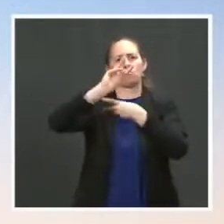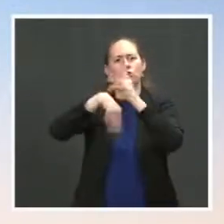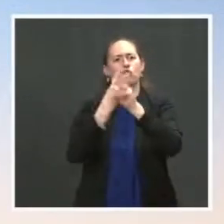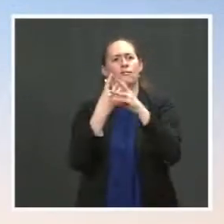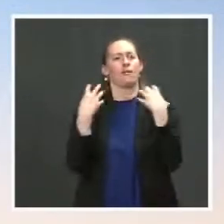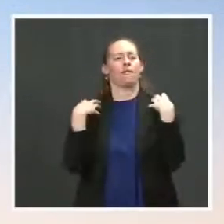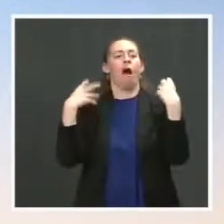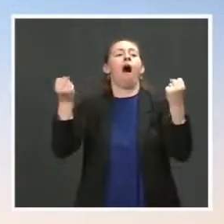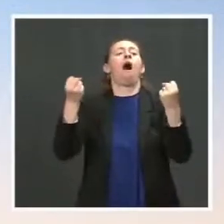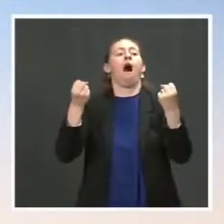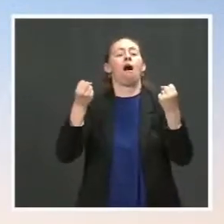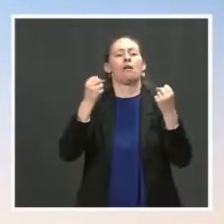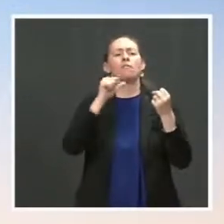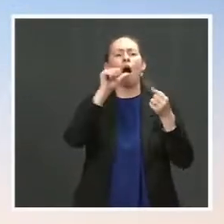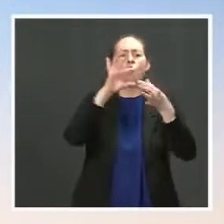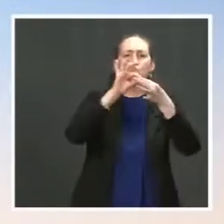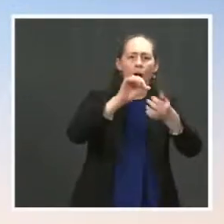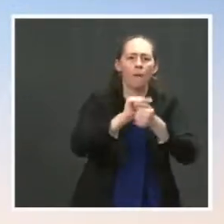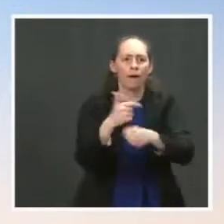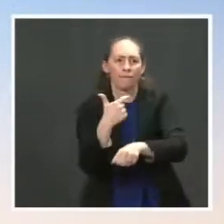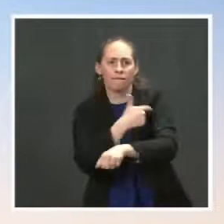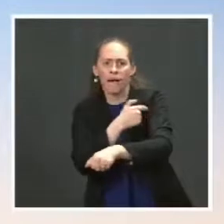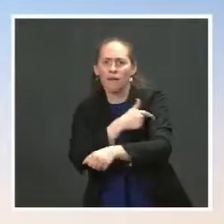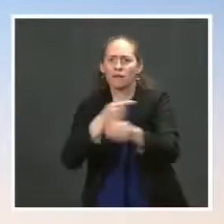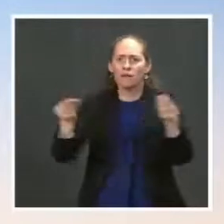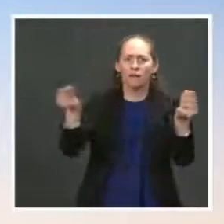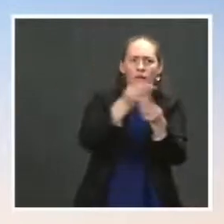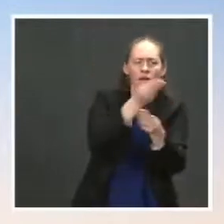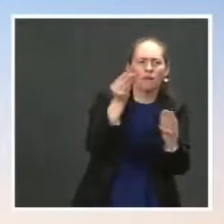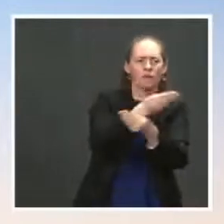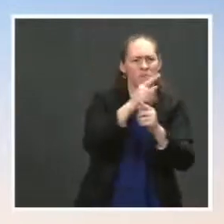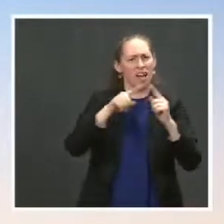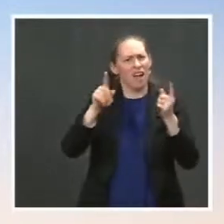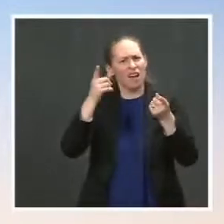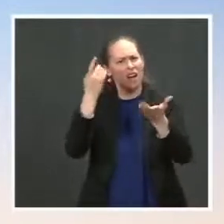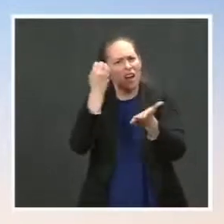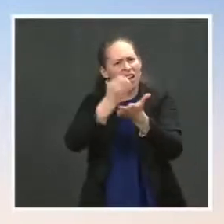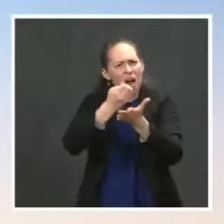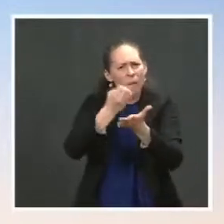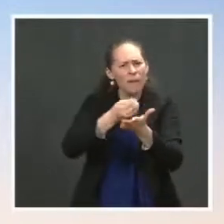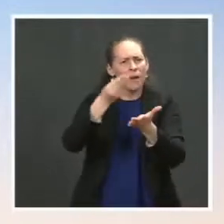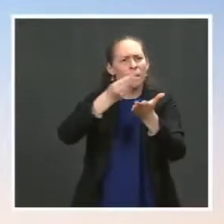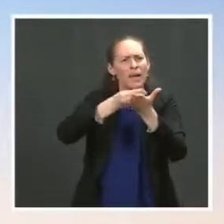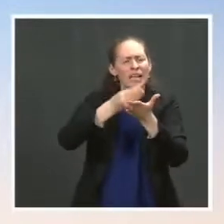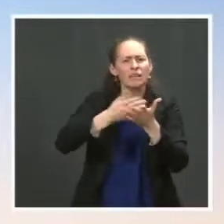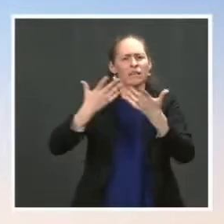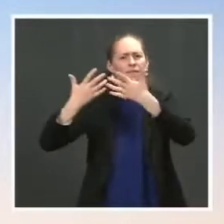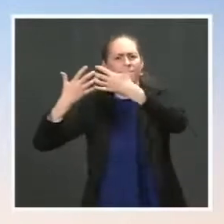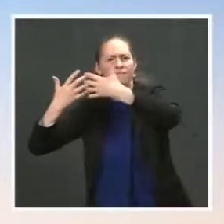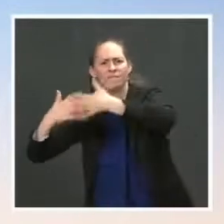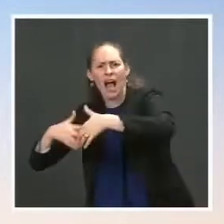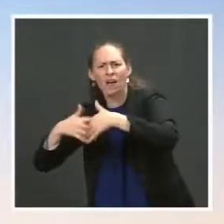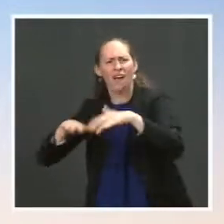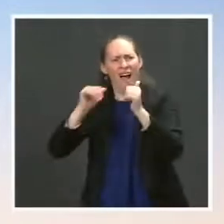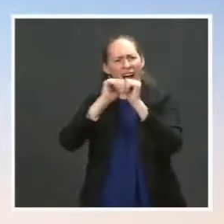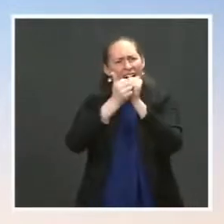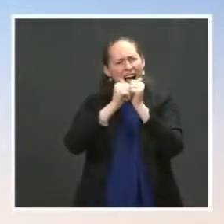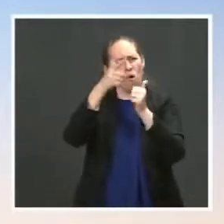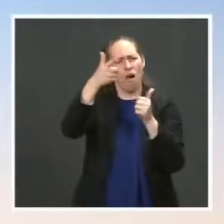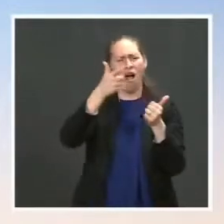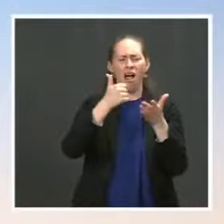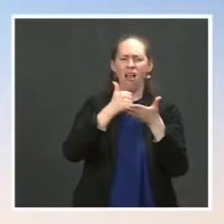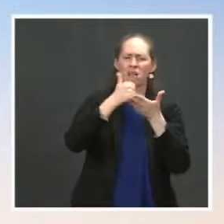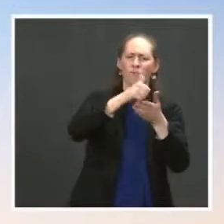but also supporting financing mechanism or manufacturing, what have you. And I know that you've just appointed the Global COVID